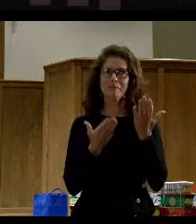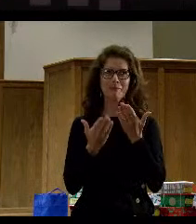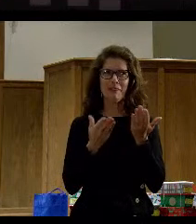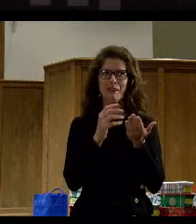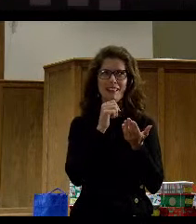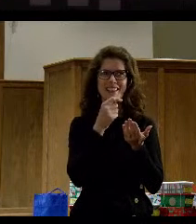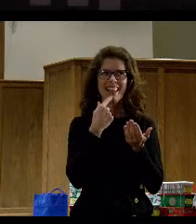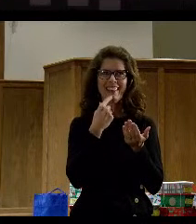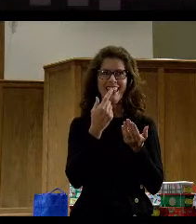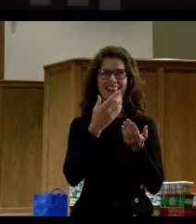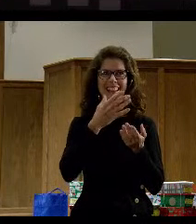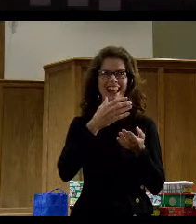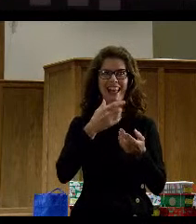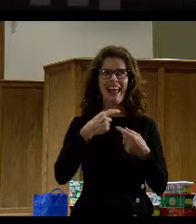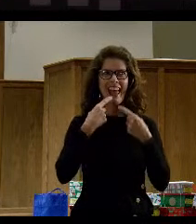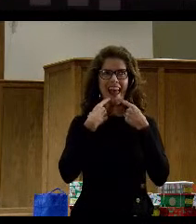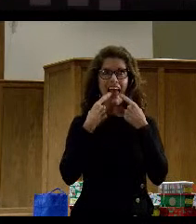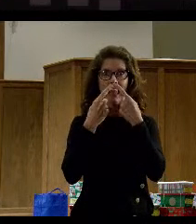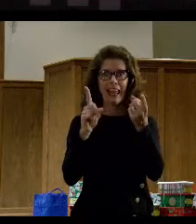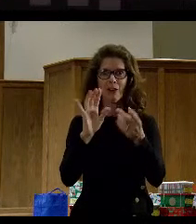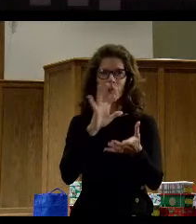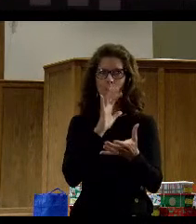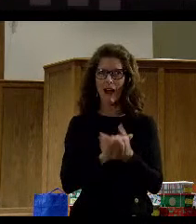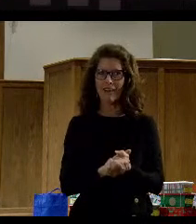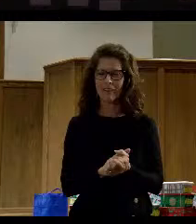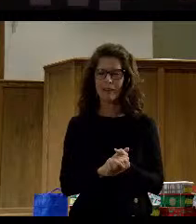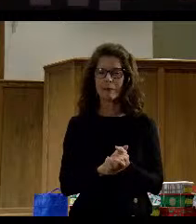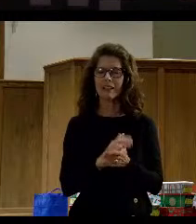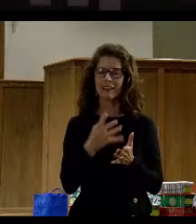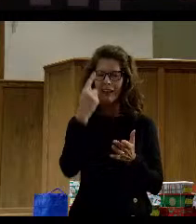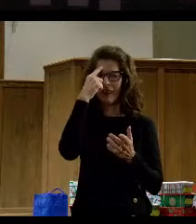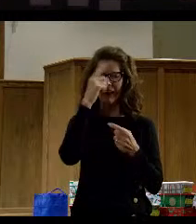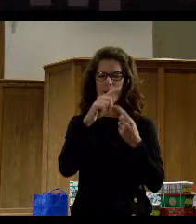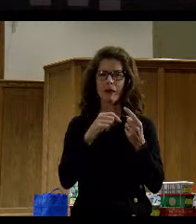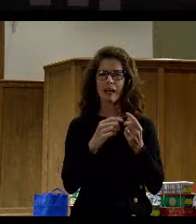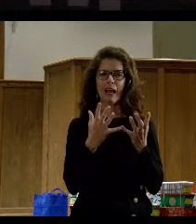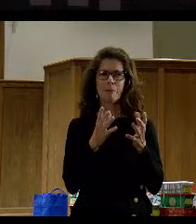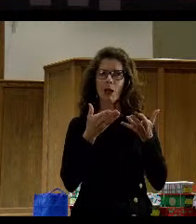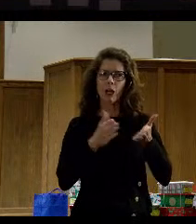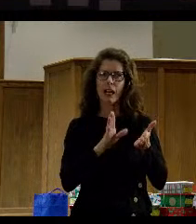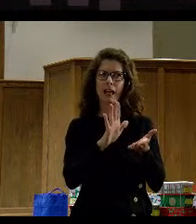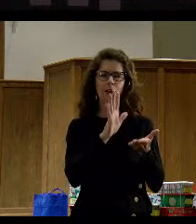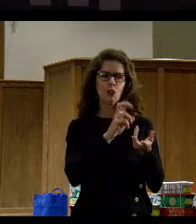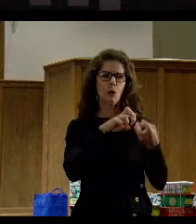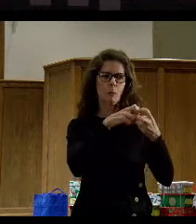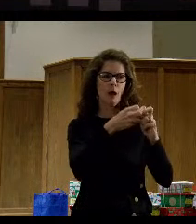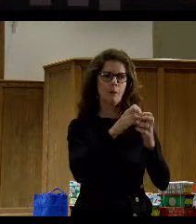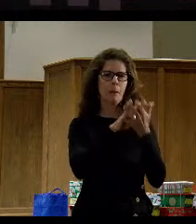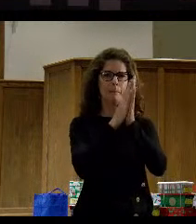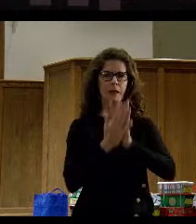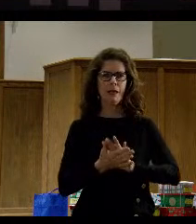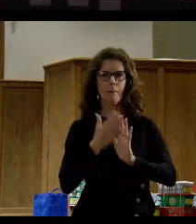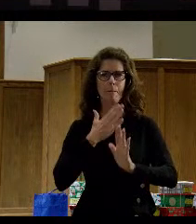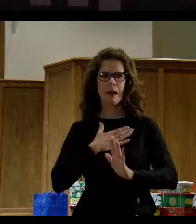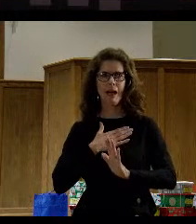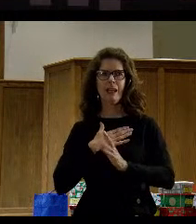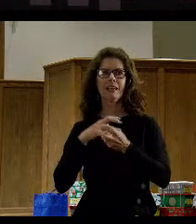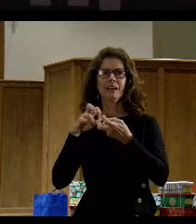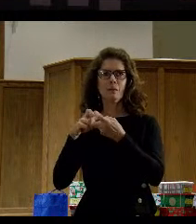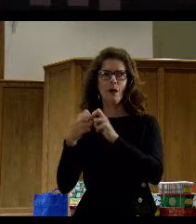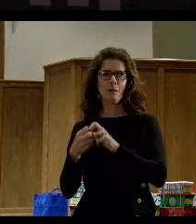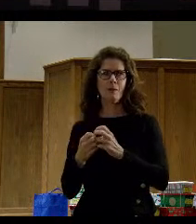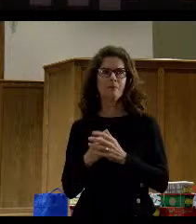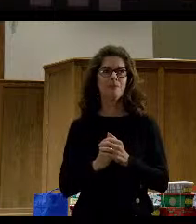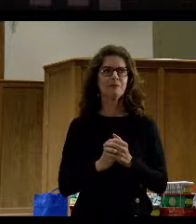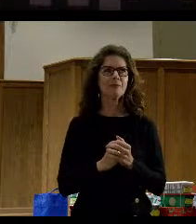that out loud to your wife, but that's just something you could think about. I'm not going to let your dysfunction become my dysfunction. Second